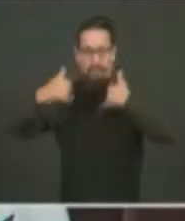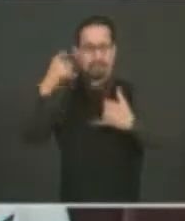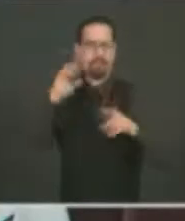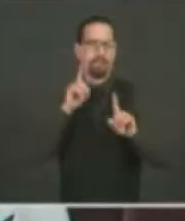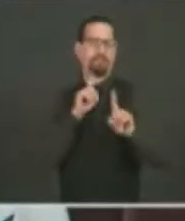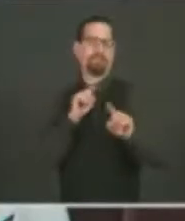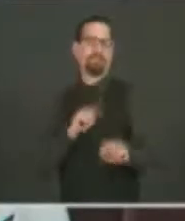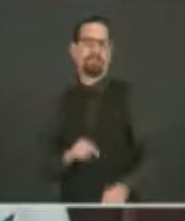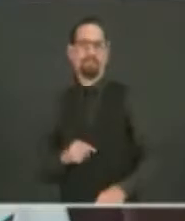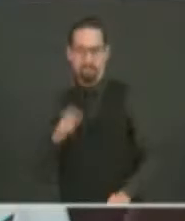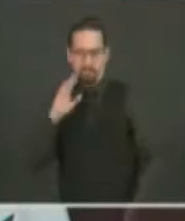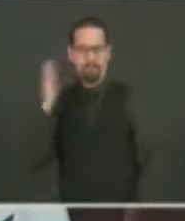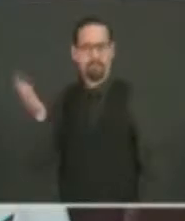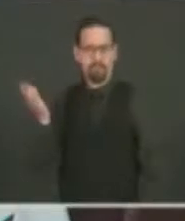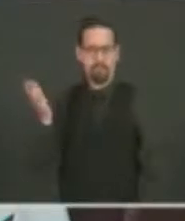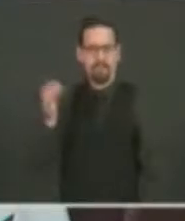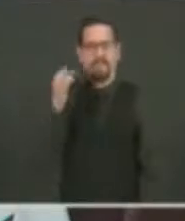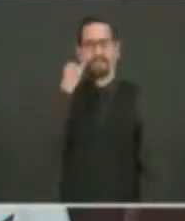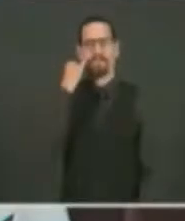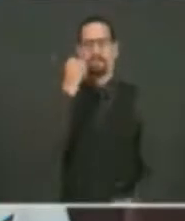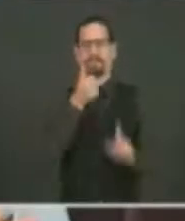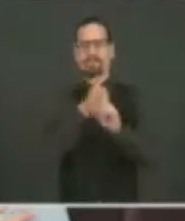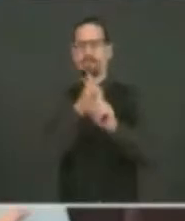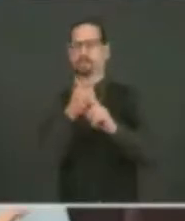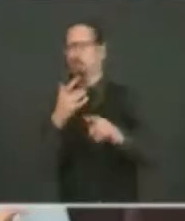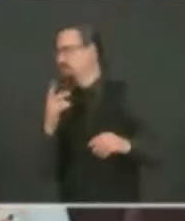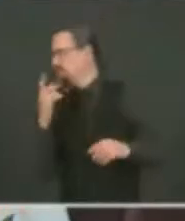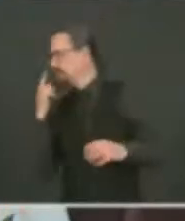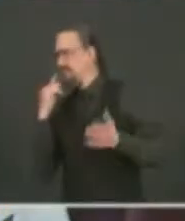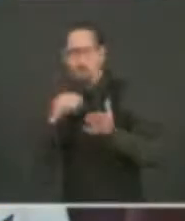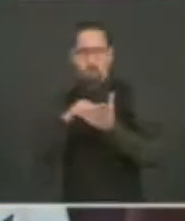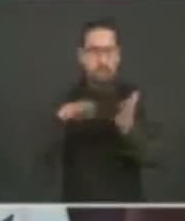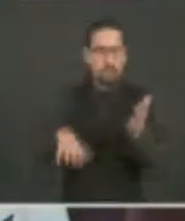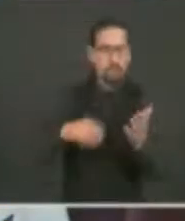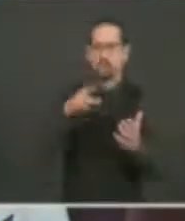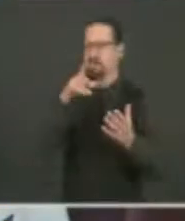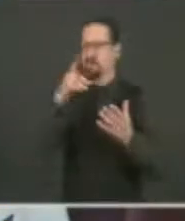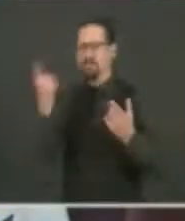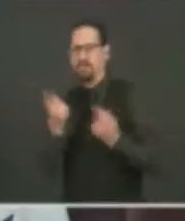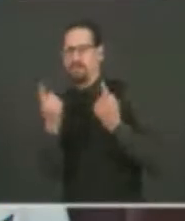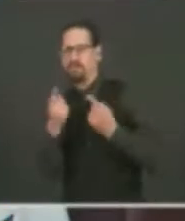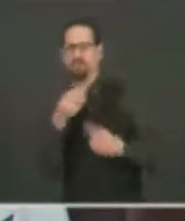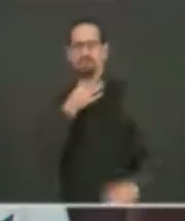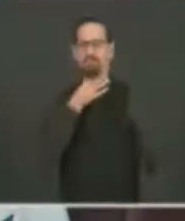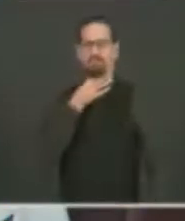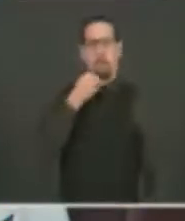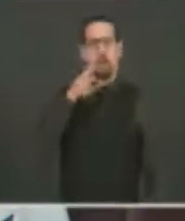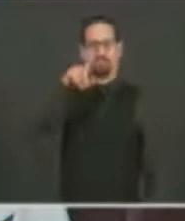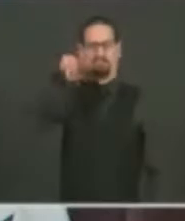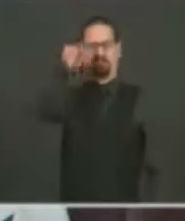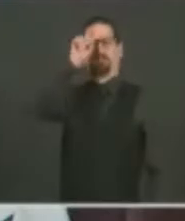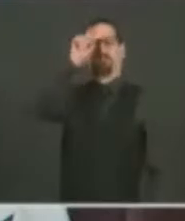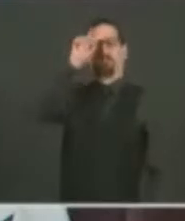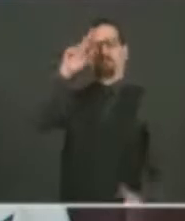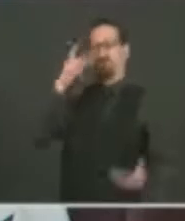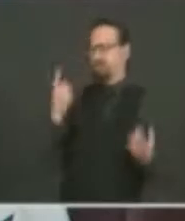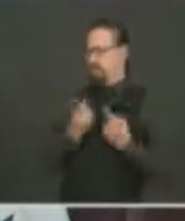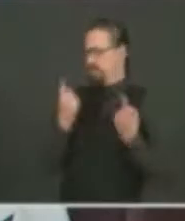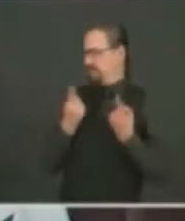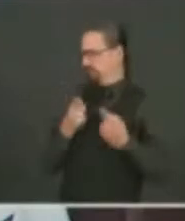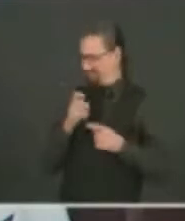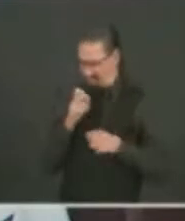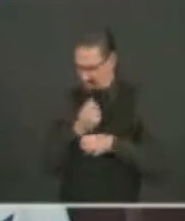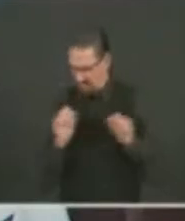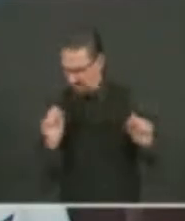question, if you're in a school and you have a question about anything related to your school's safety, call them. They're there to help you.